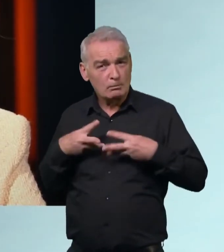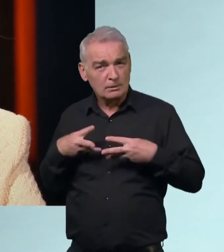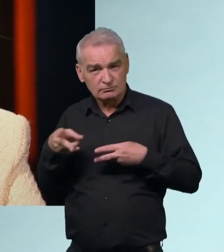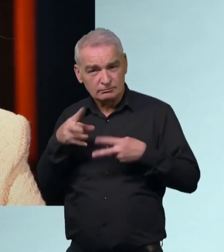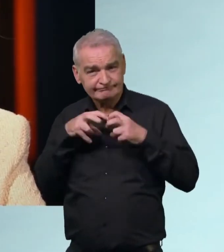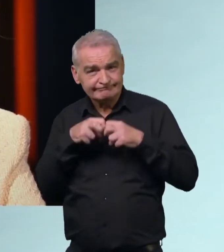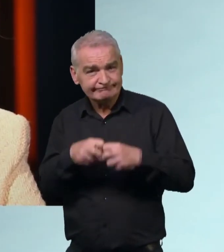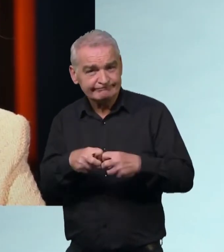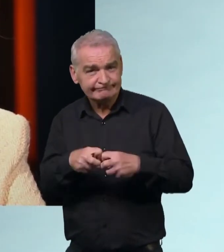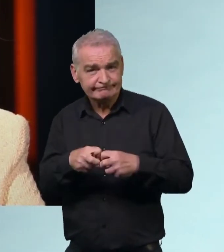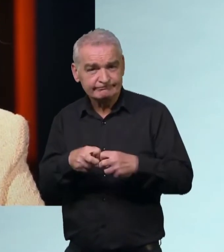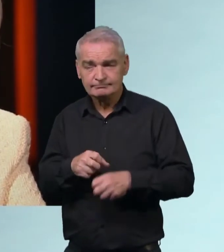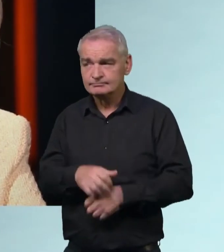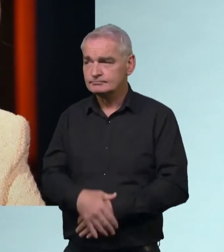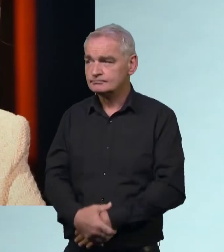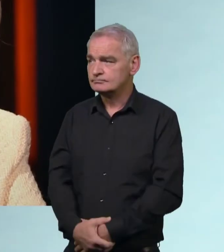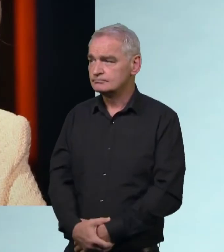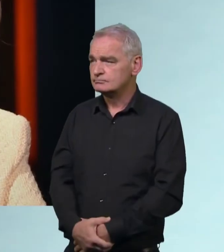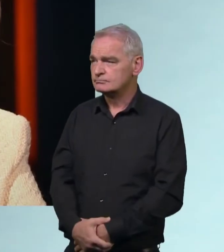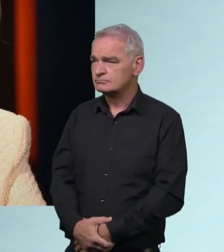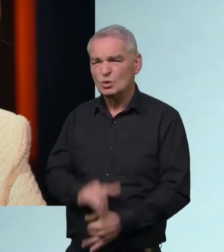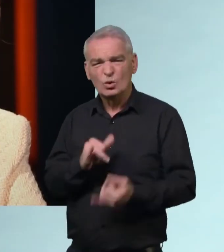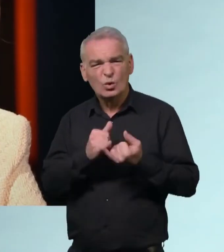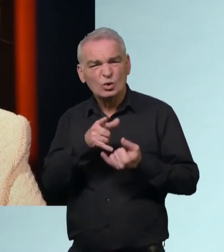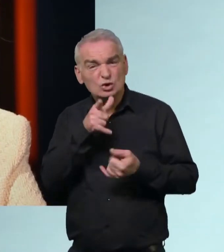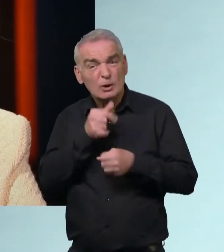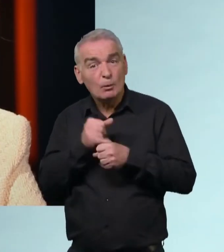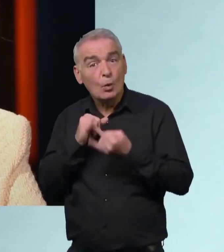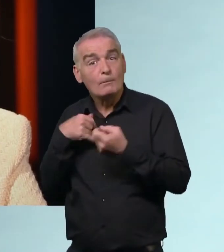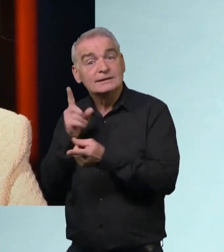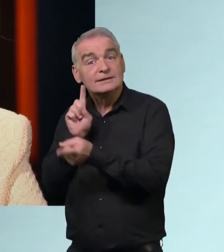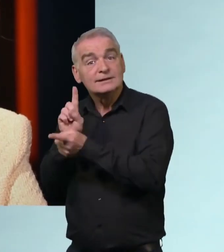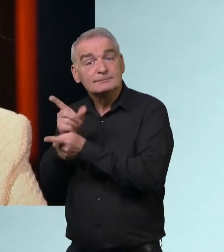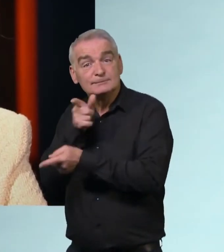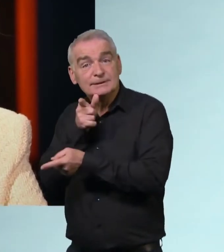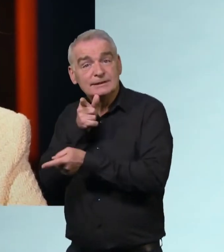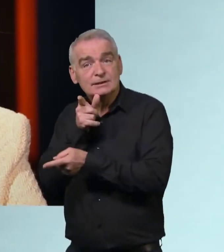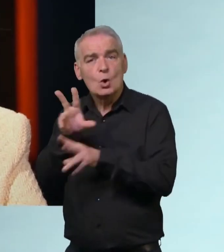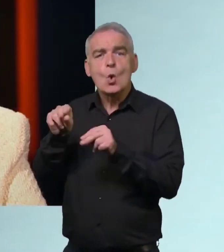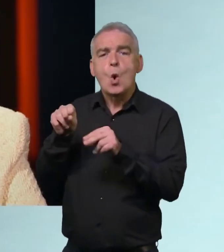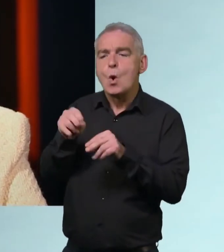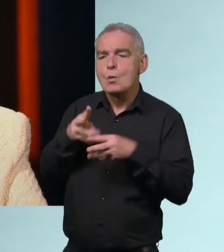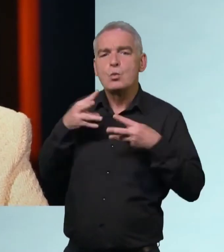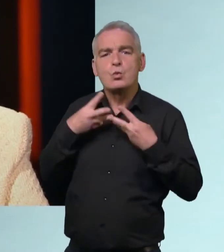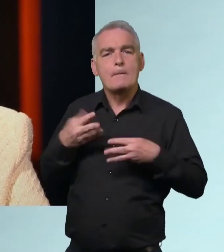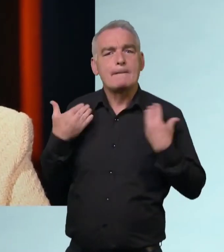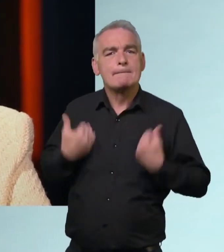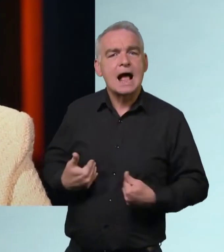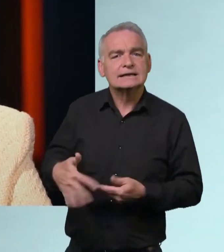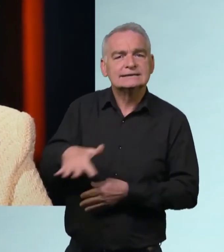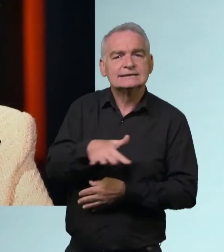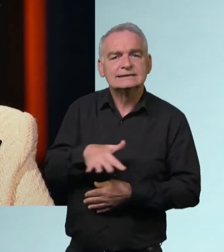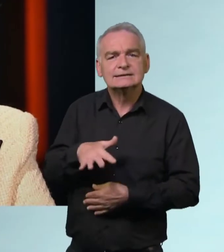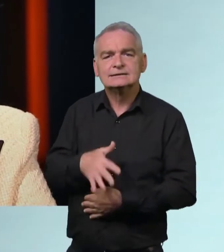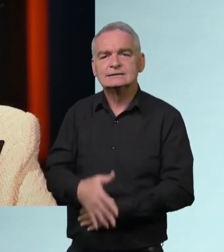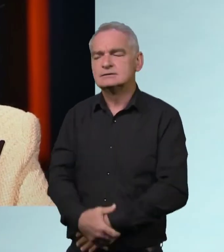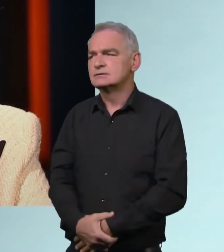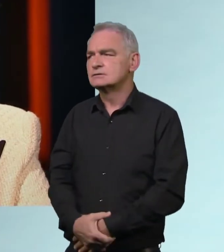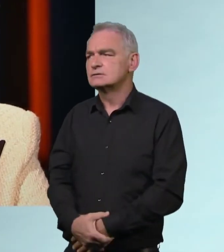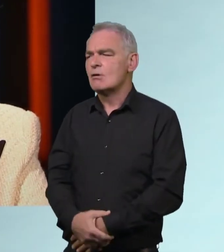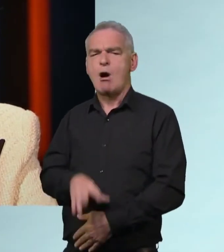that you found? Who wanted to speak to me? No, was it mainly women's bodies? Oh, good Lord, no. I mean,